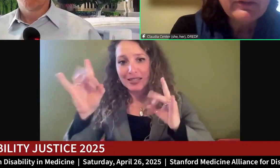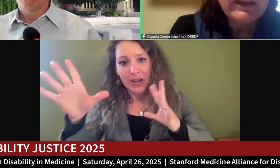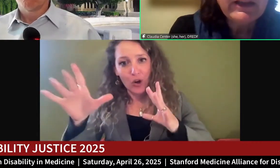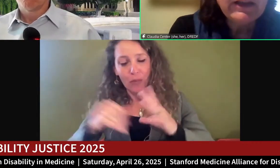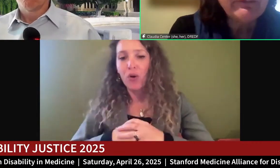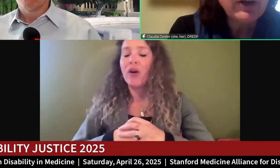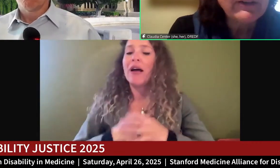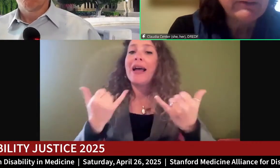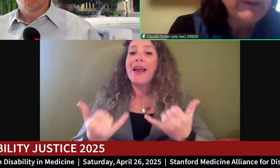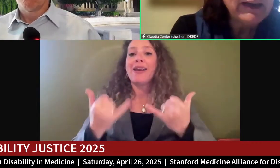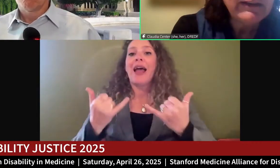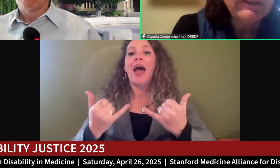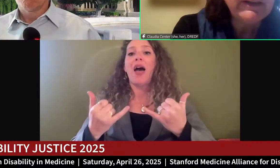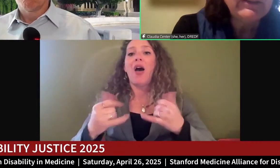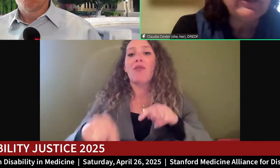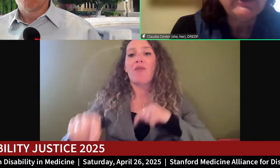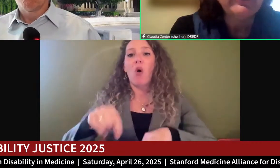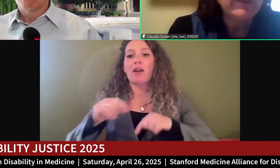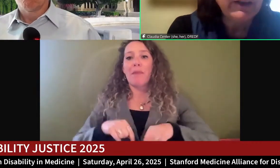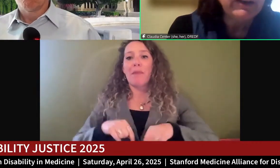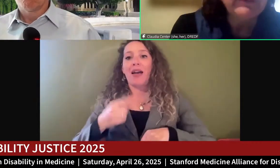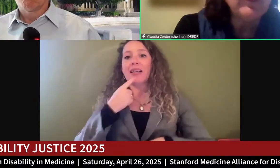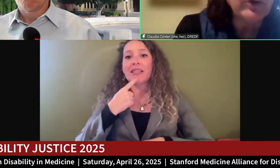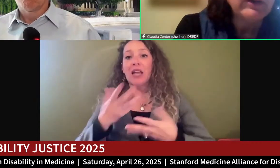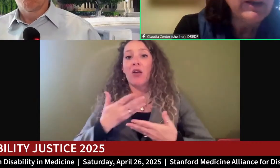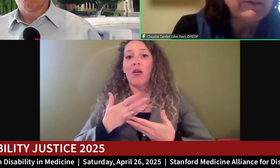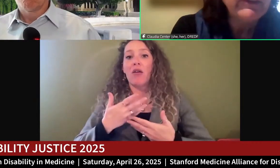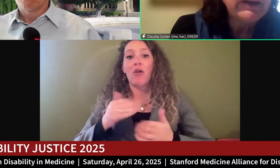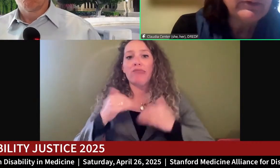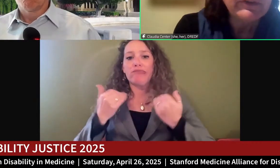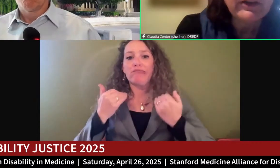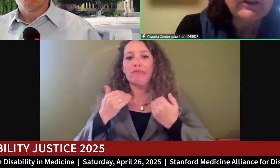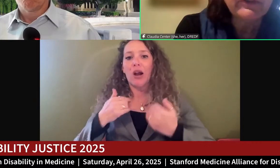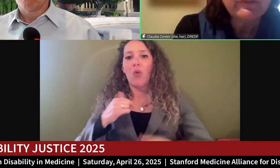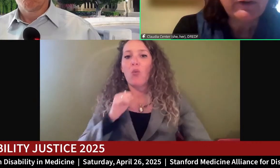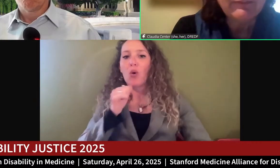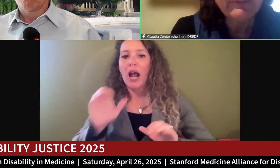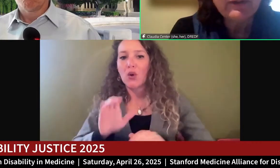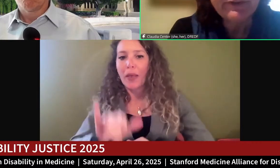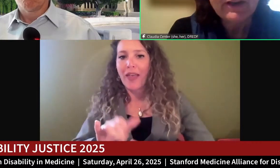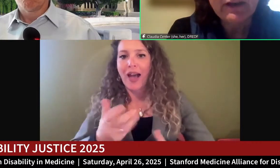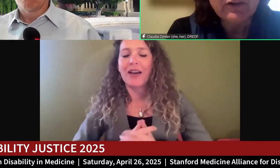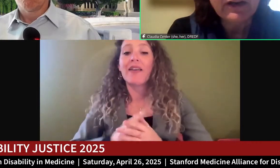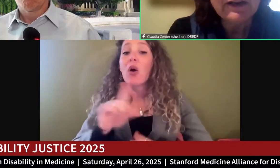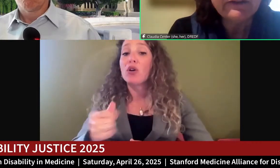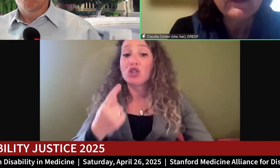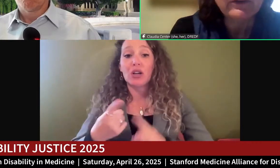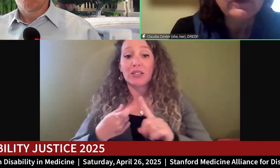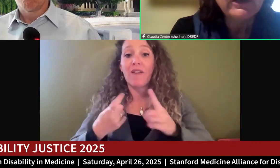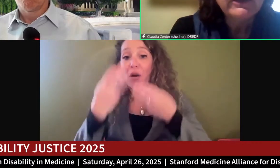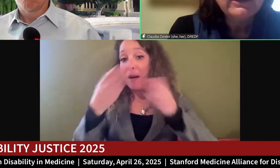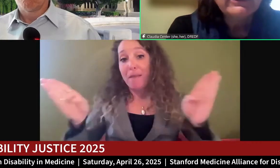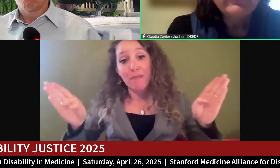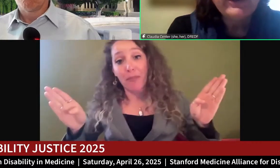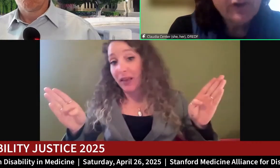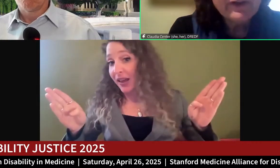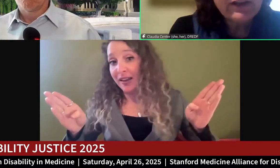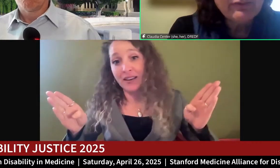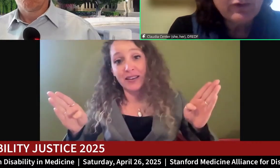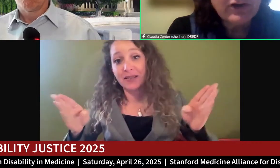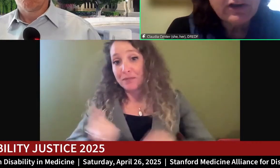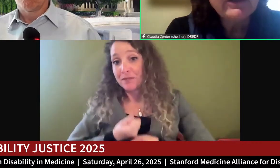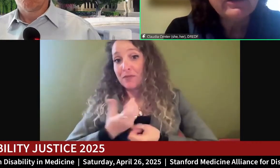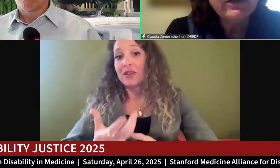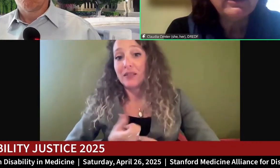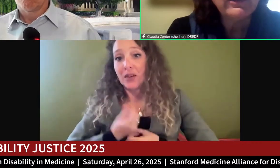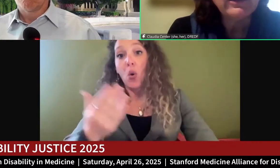and now they have walked it back and say they're not doing it anymore, and so that was all just from the public outcry. So we know